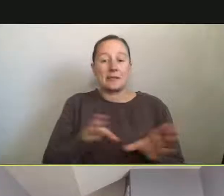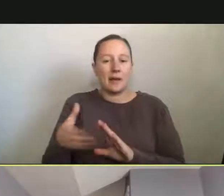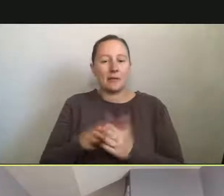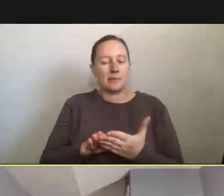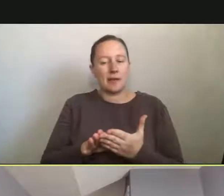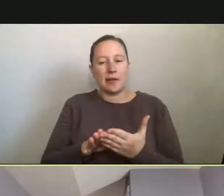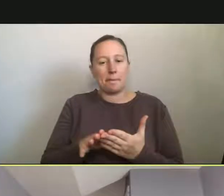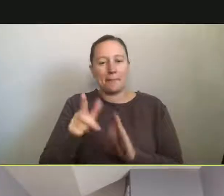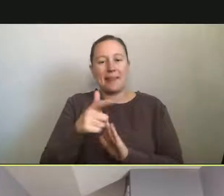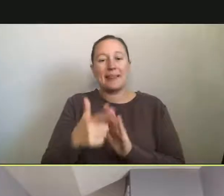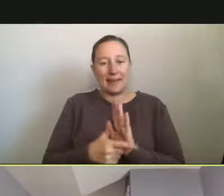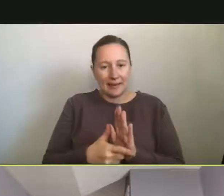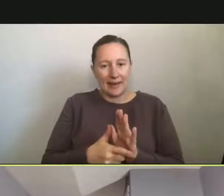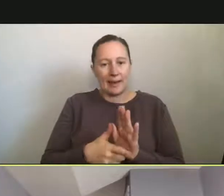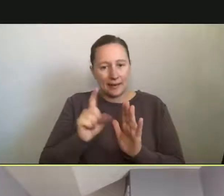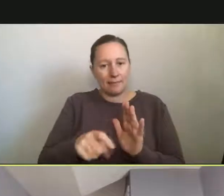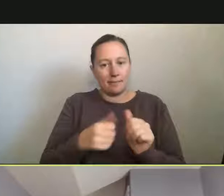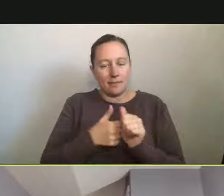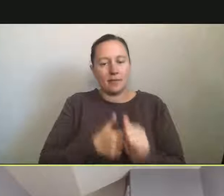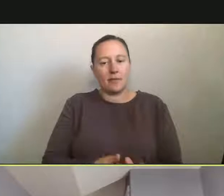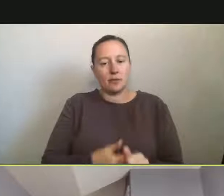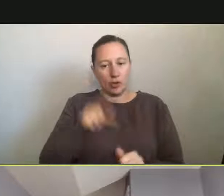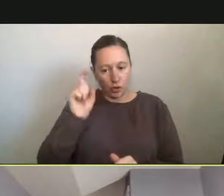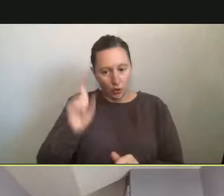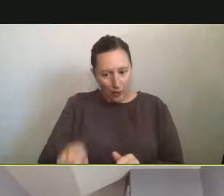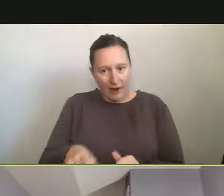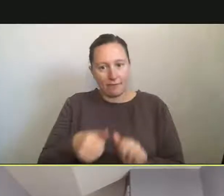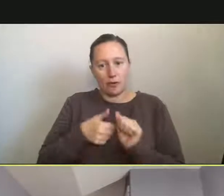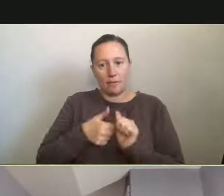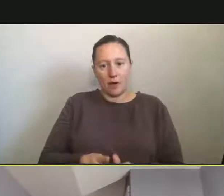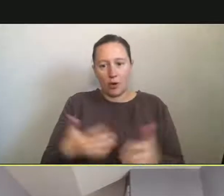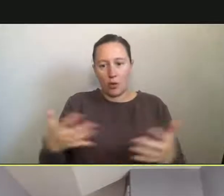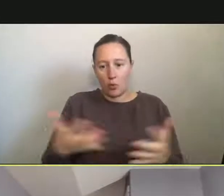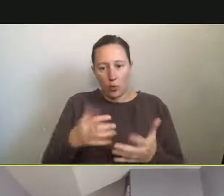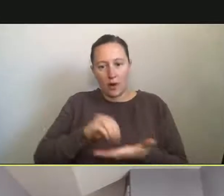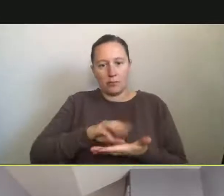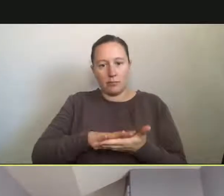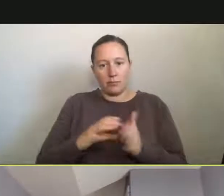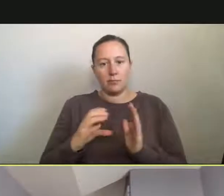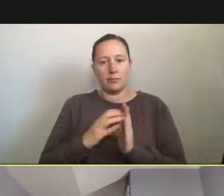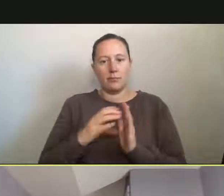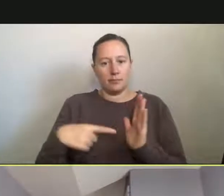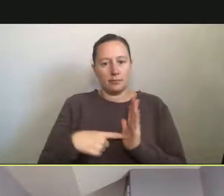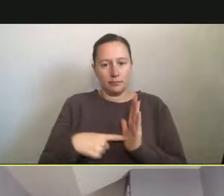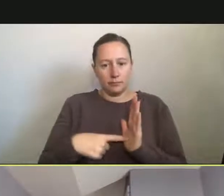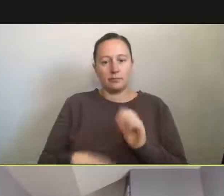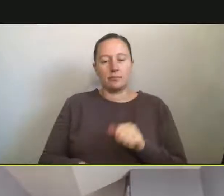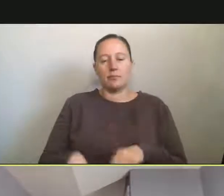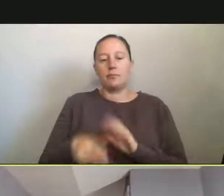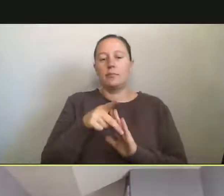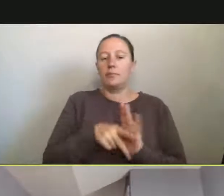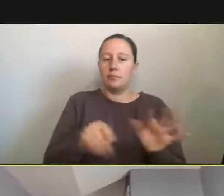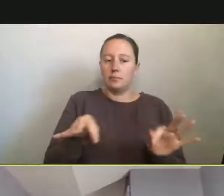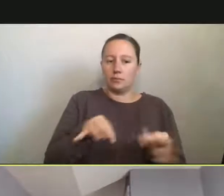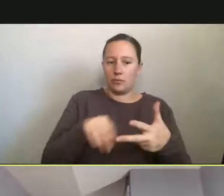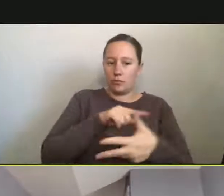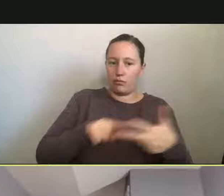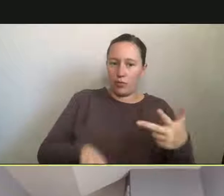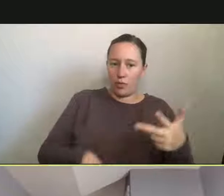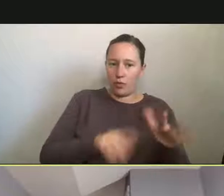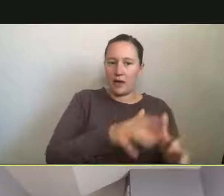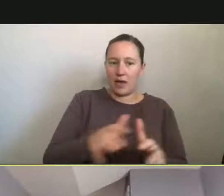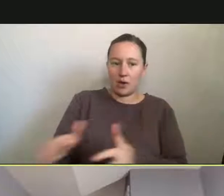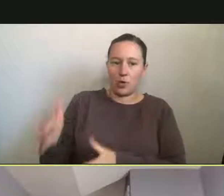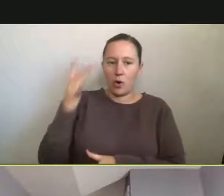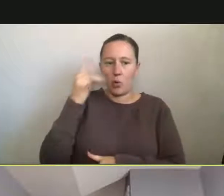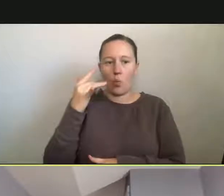binding, awardees will be held to what these plans say. But the policy describes 3 categories of reasons why sharing